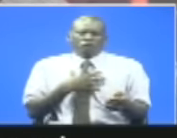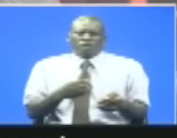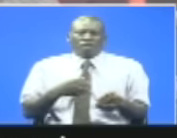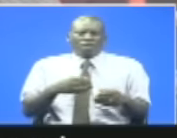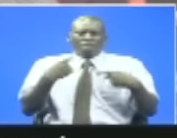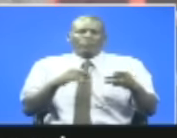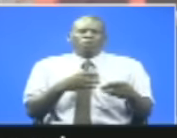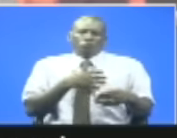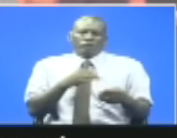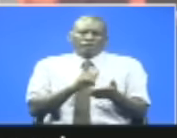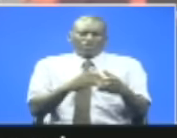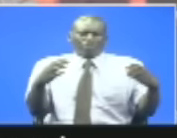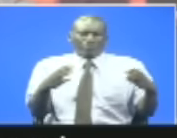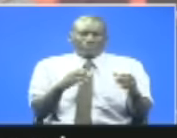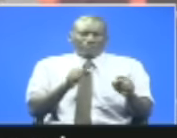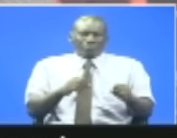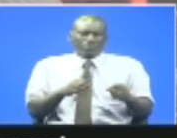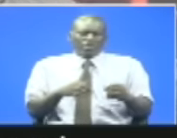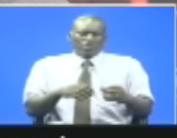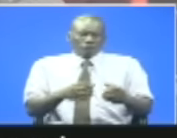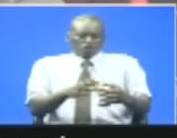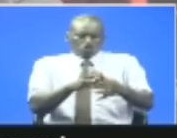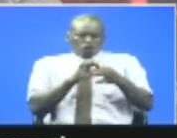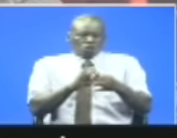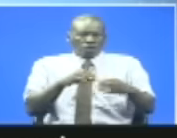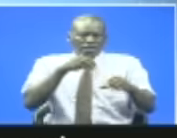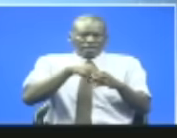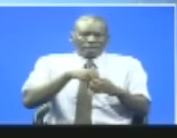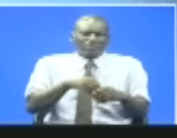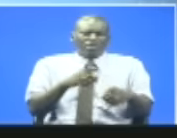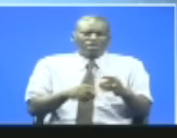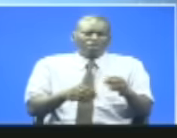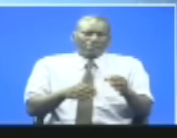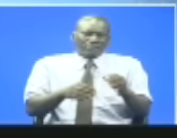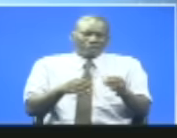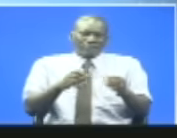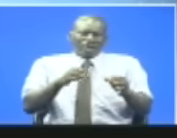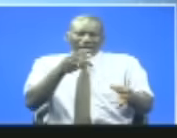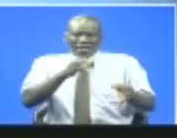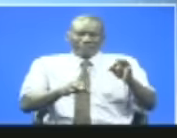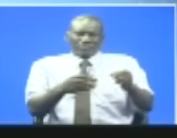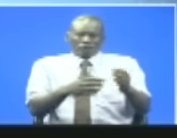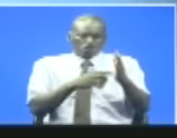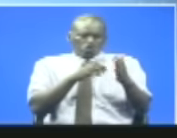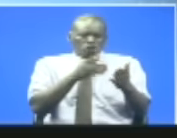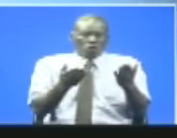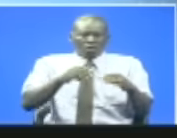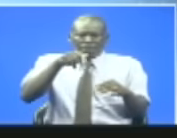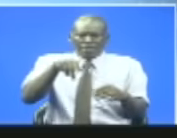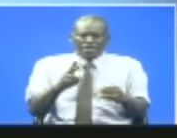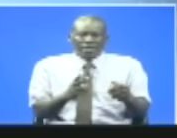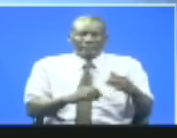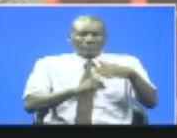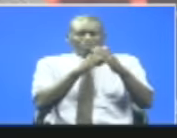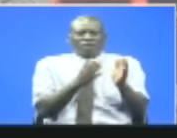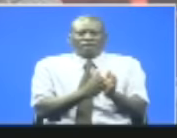that parties would be cohesive internally. But his demographic analysis appears to be spot on in terms of where Peter Kenneth has support and where Mike Sonko has